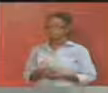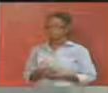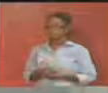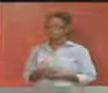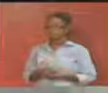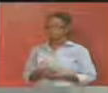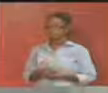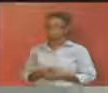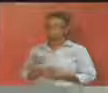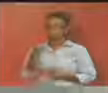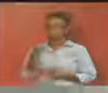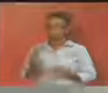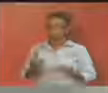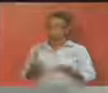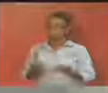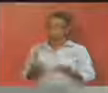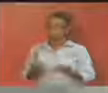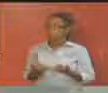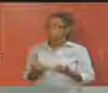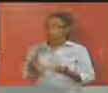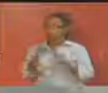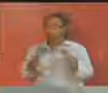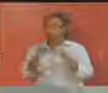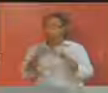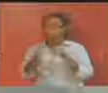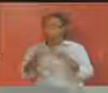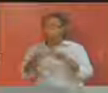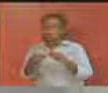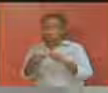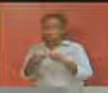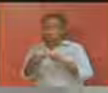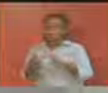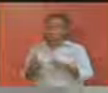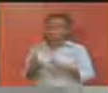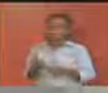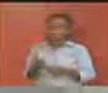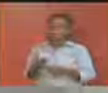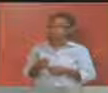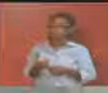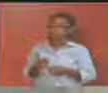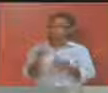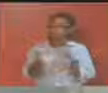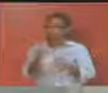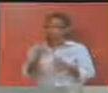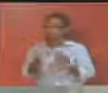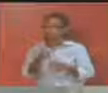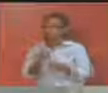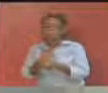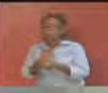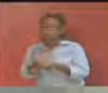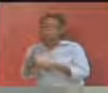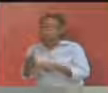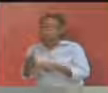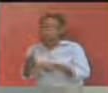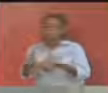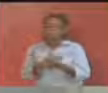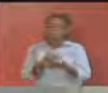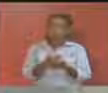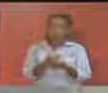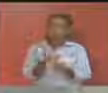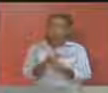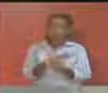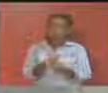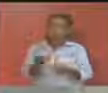currently conducting genomic sequencing on samples and stuff, and we would have mentioned the variants of concern.